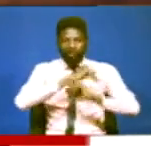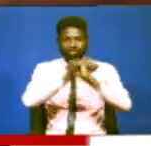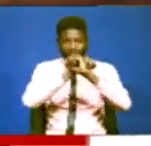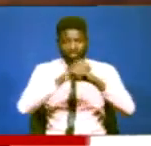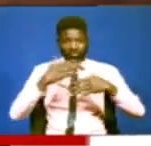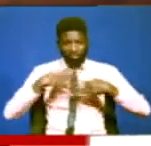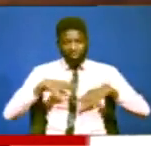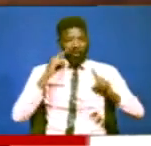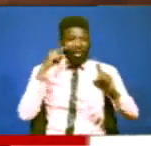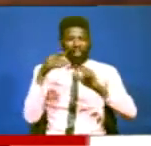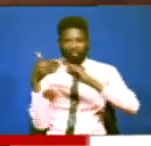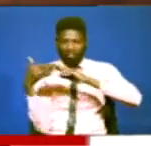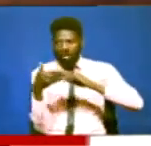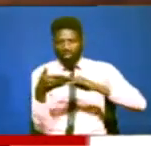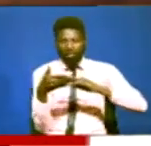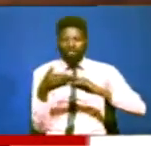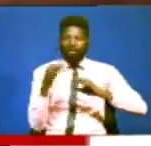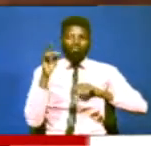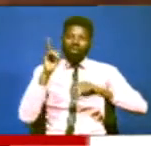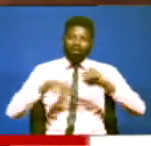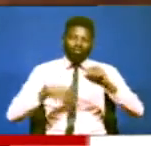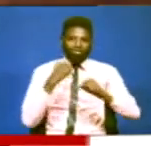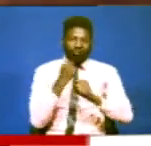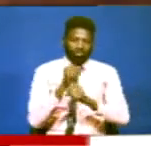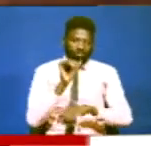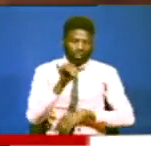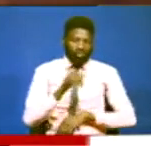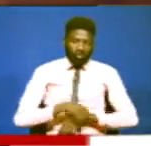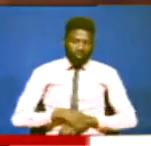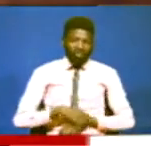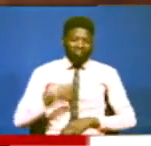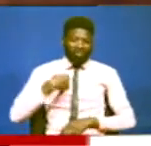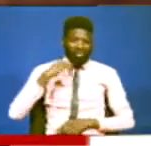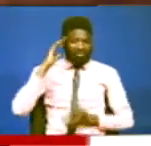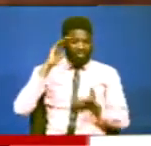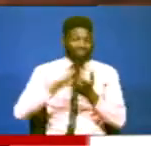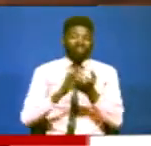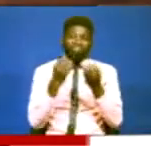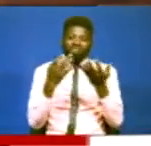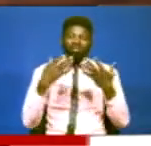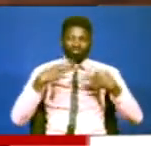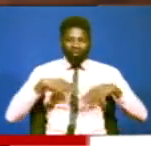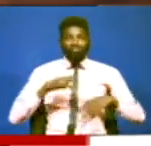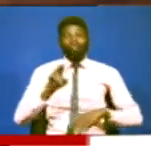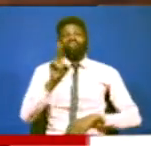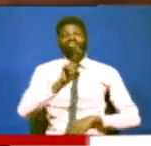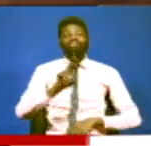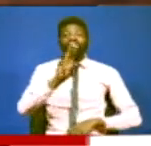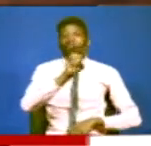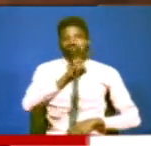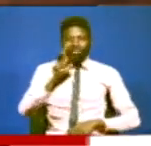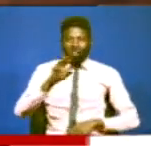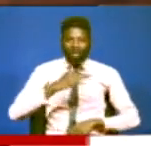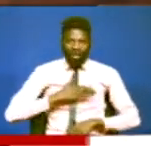penetrate or crash it would not be able to. And I believe many people interacted with the portal. From the records we have, we had